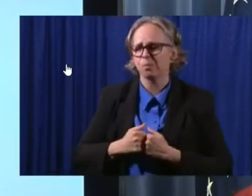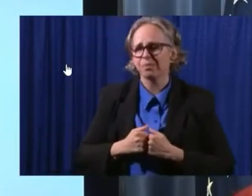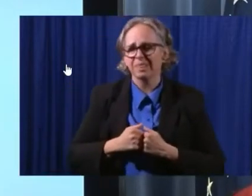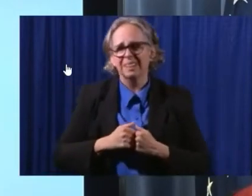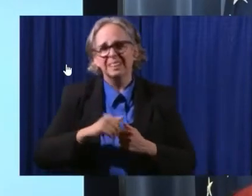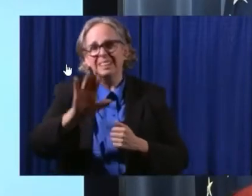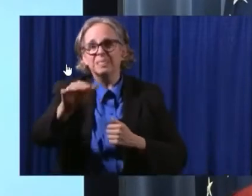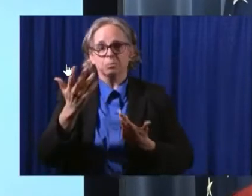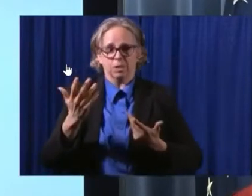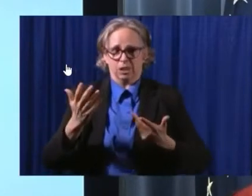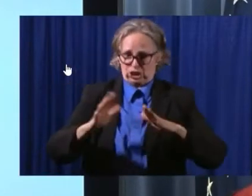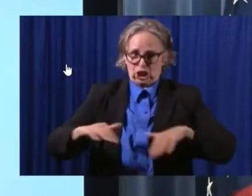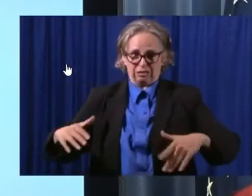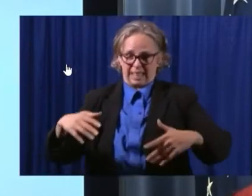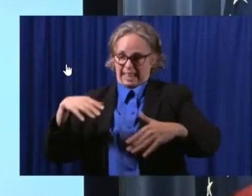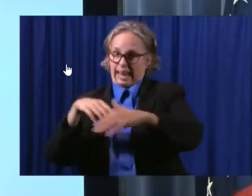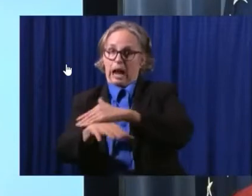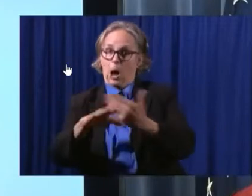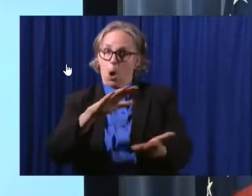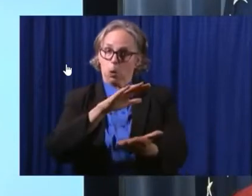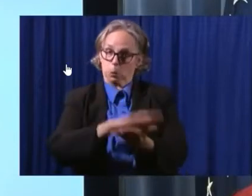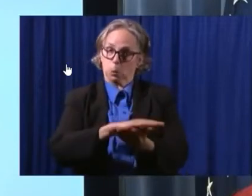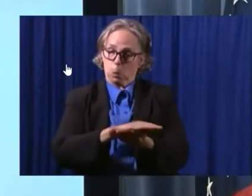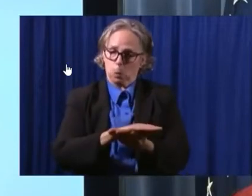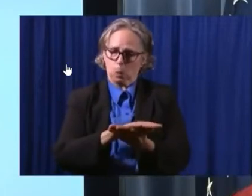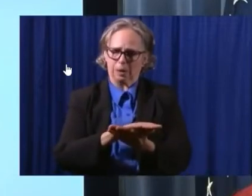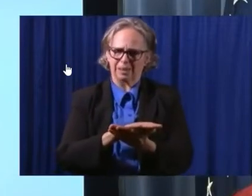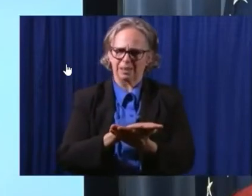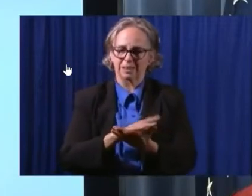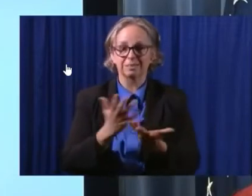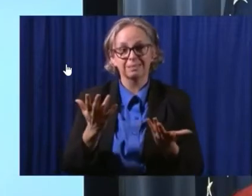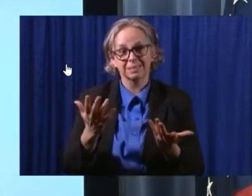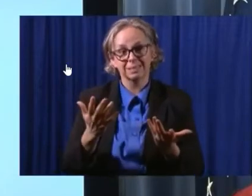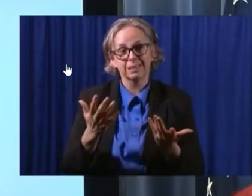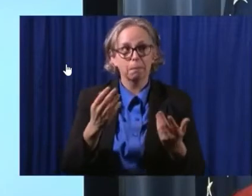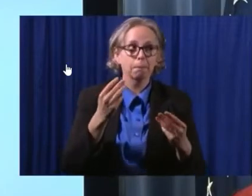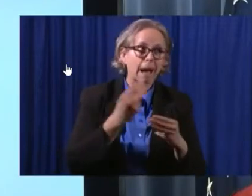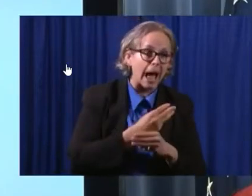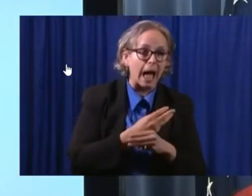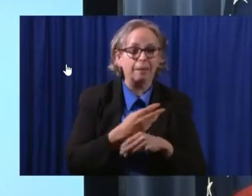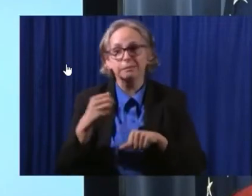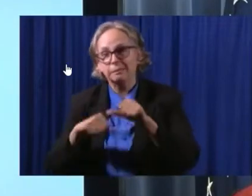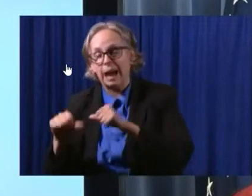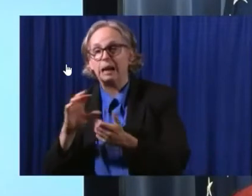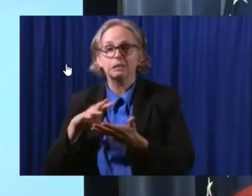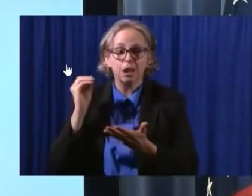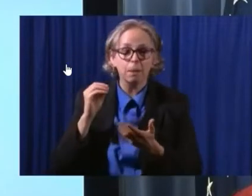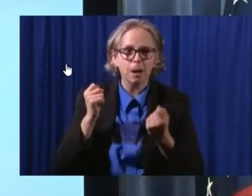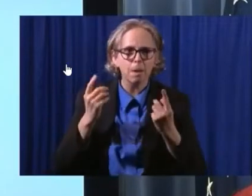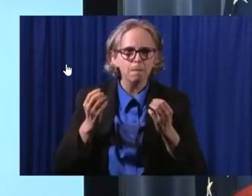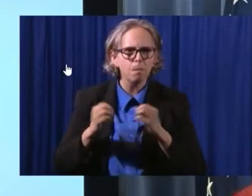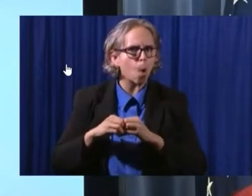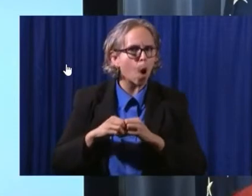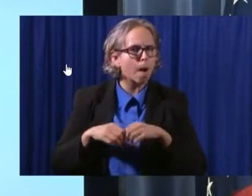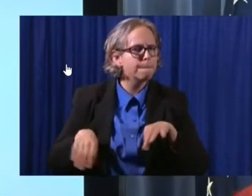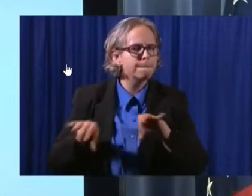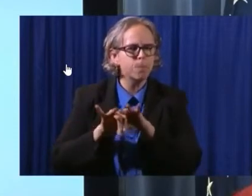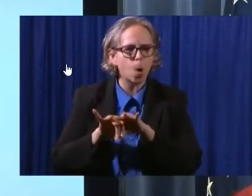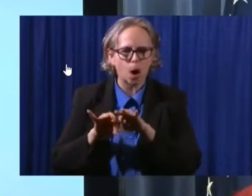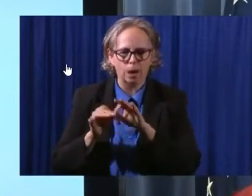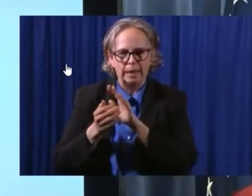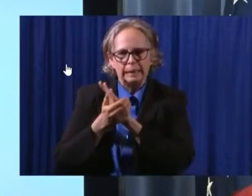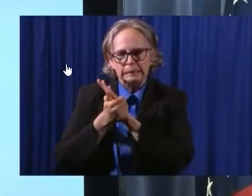do more than just learn math and science. They learn social and emotional skills. They have access to healthy meals and